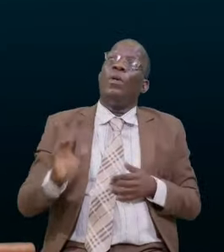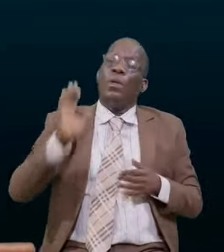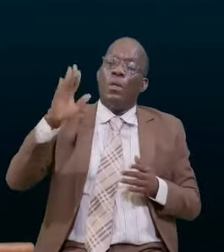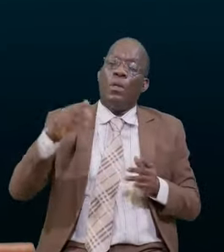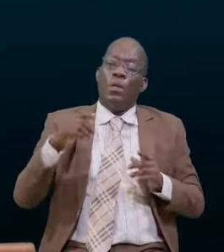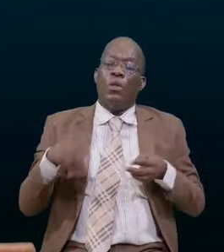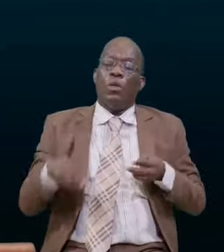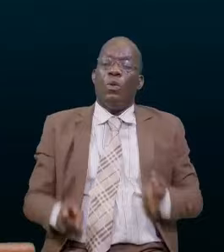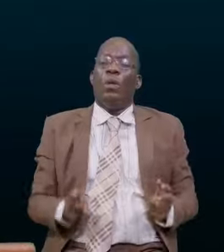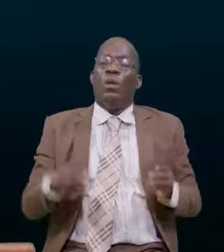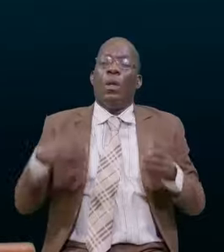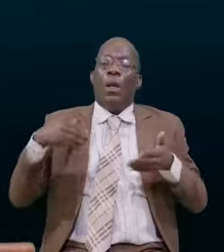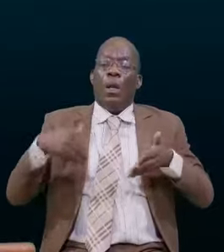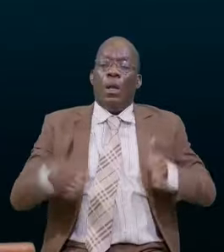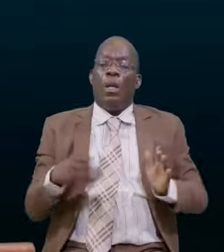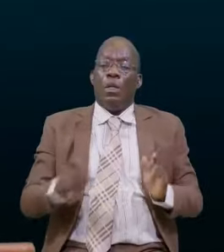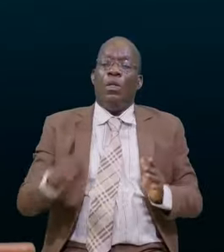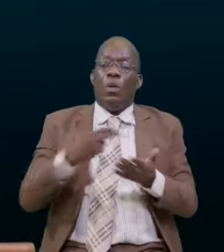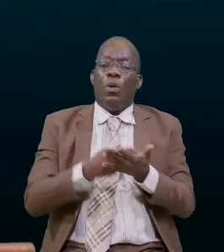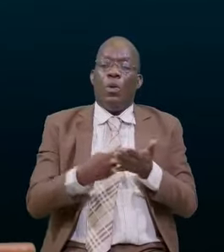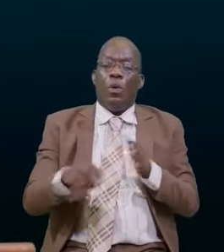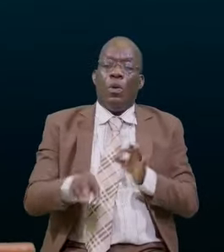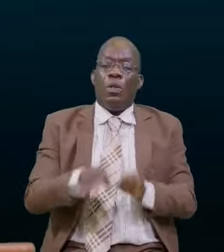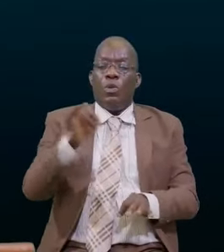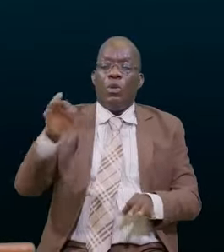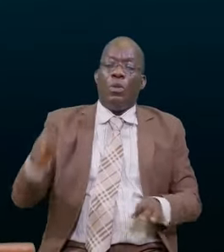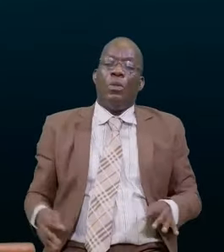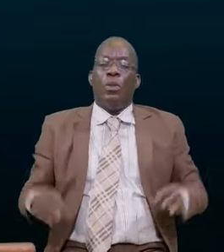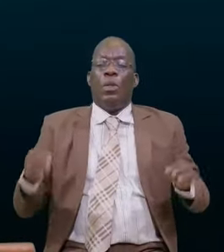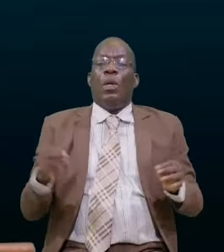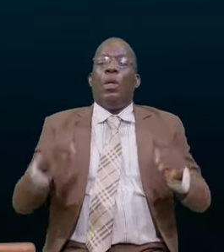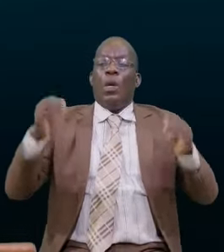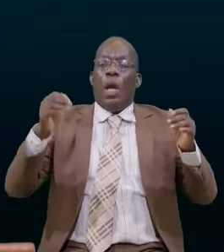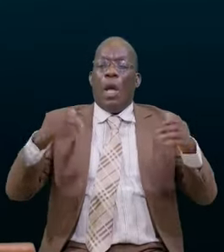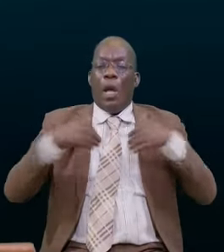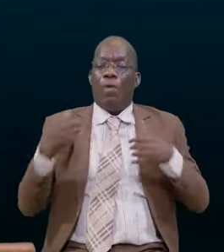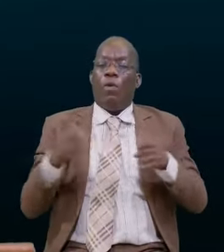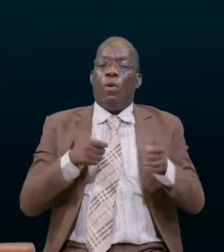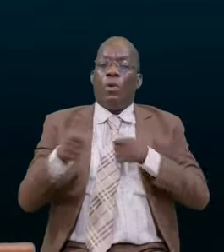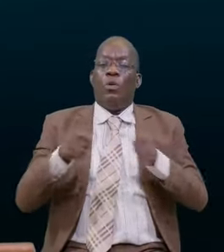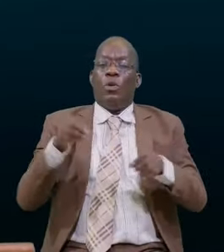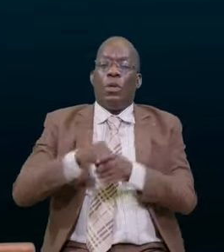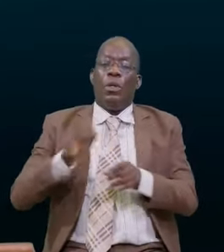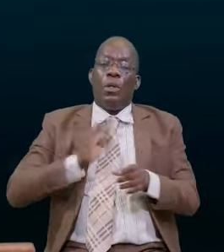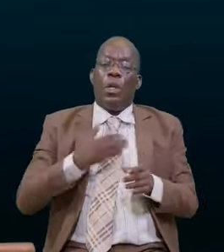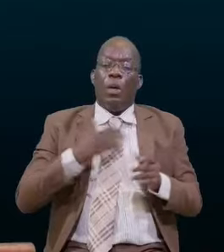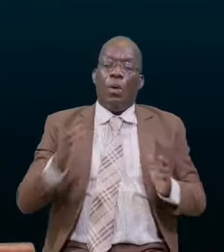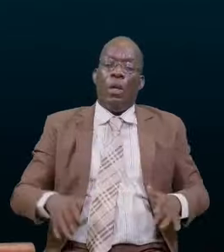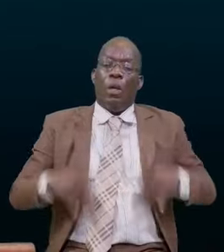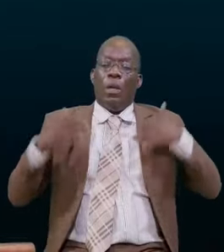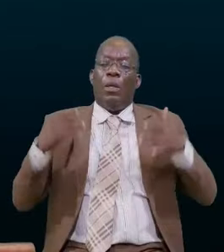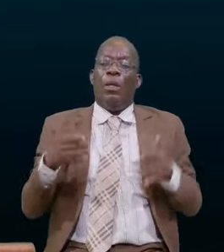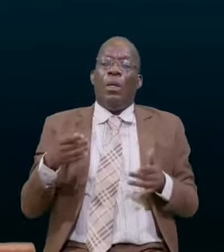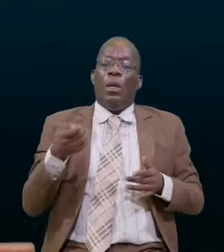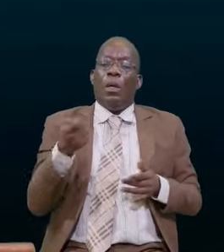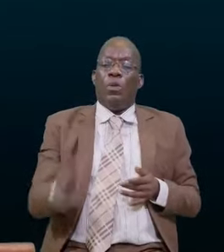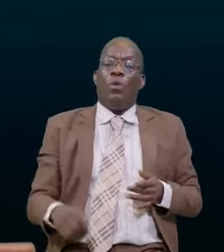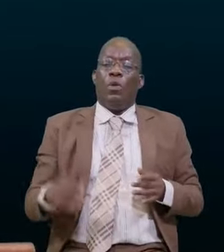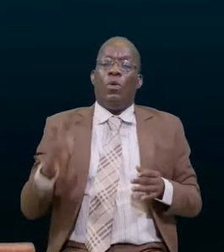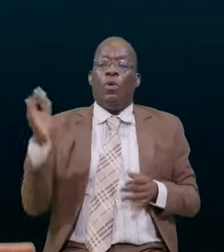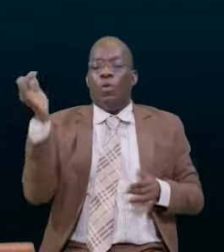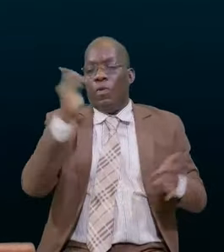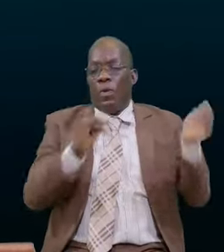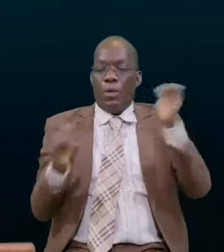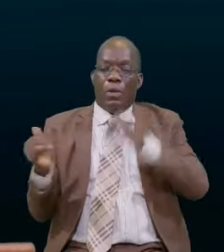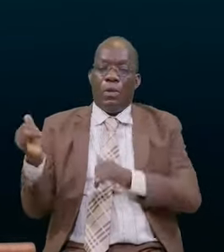where things have gone wrong the things that are the little little foxes in our lives the little Foles in our lives those